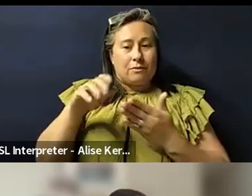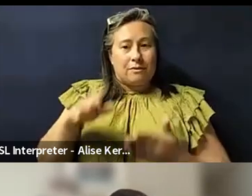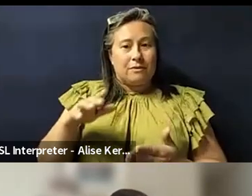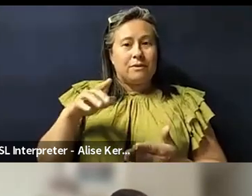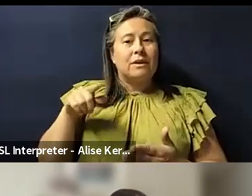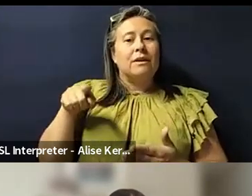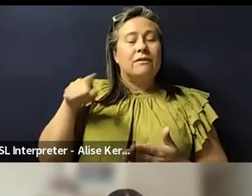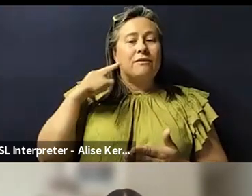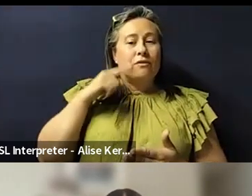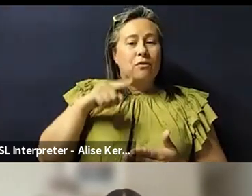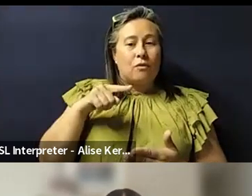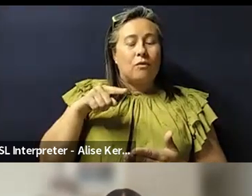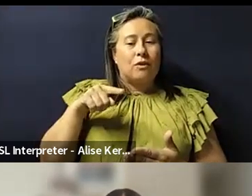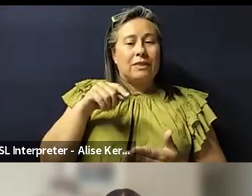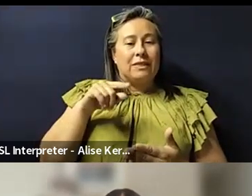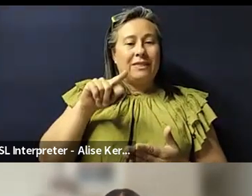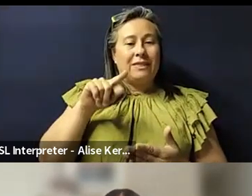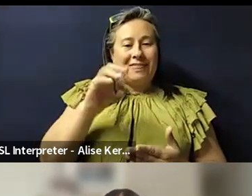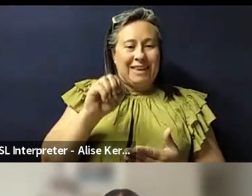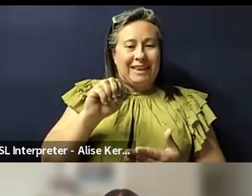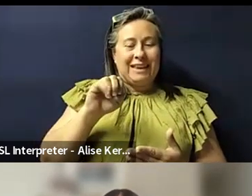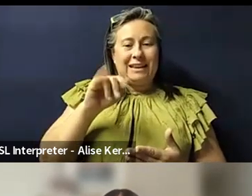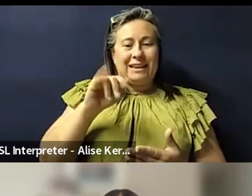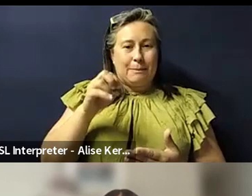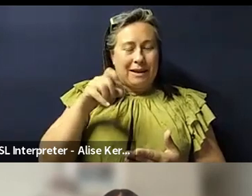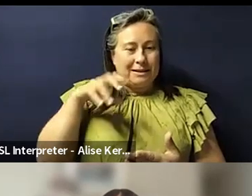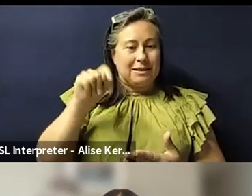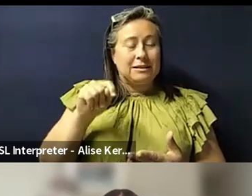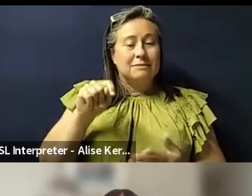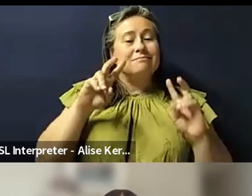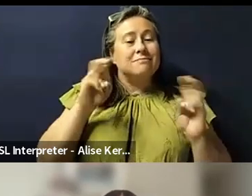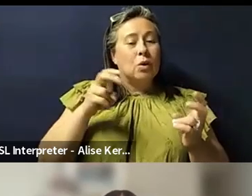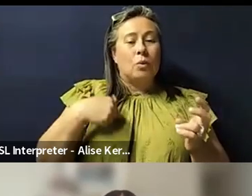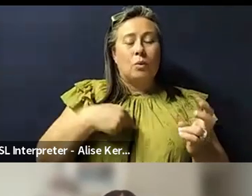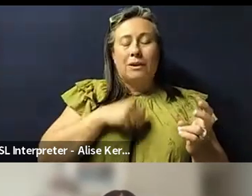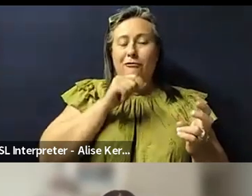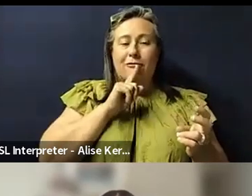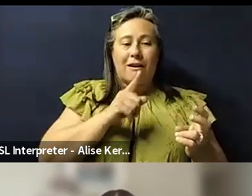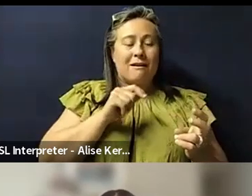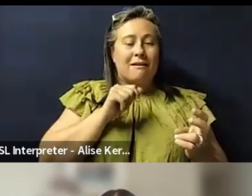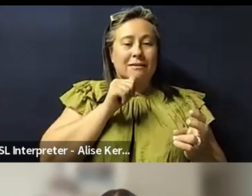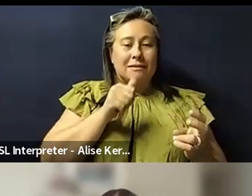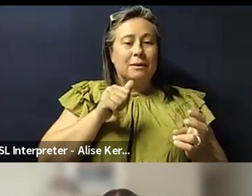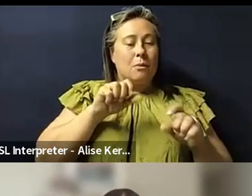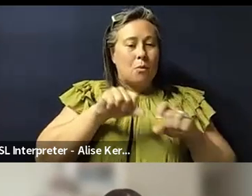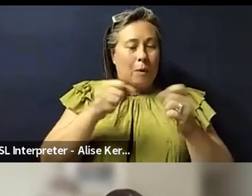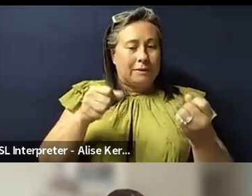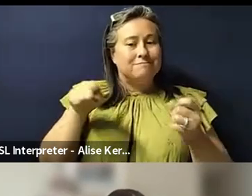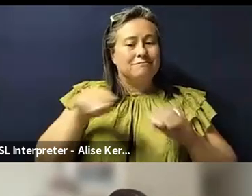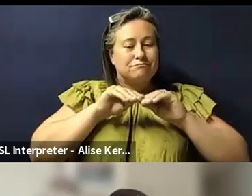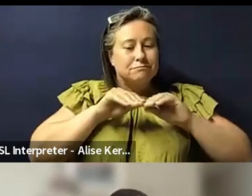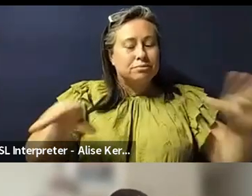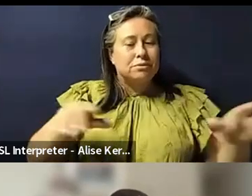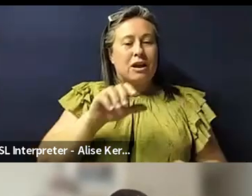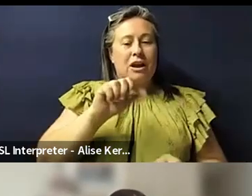of We're Not Broken, Changing the Autism Conversation, which was released in